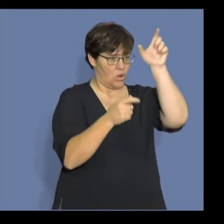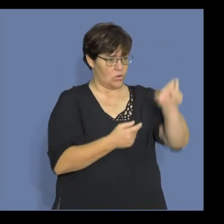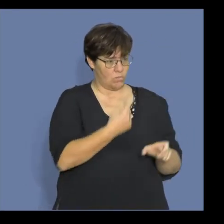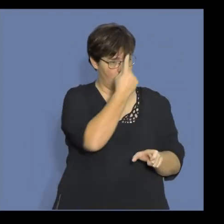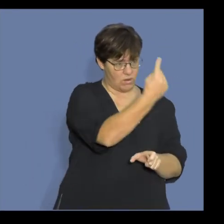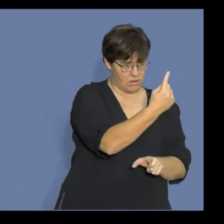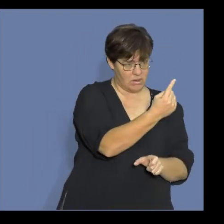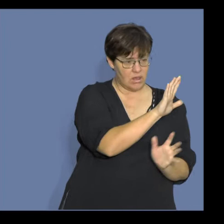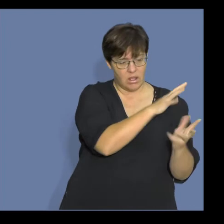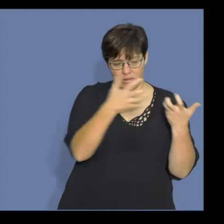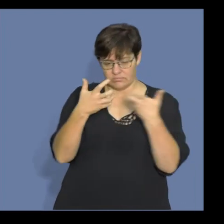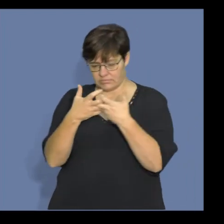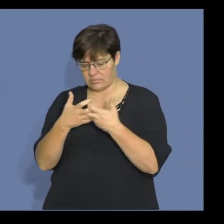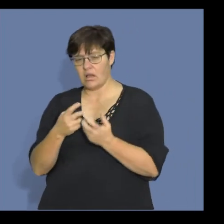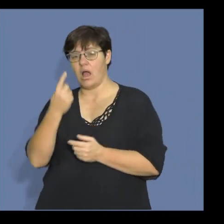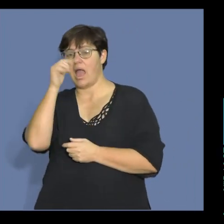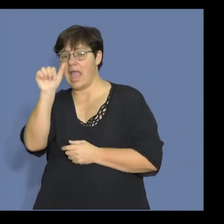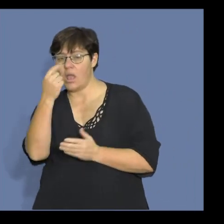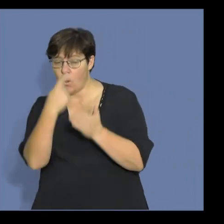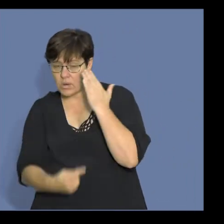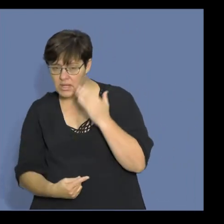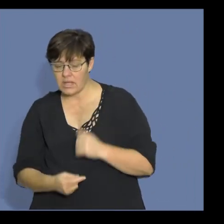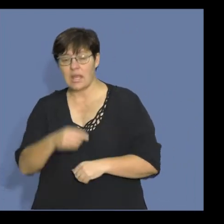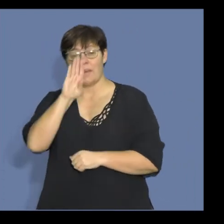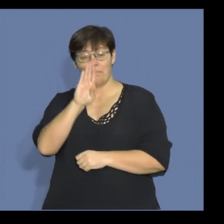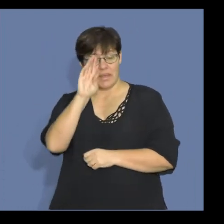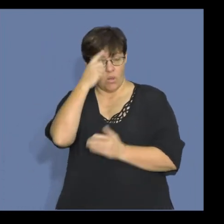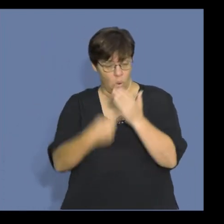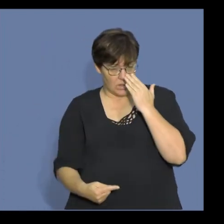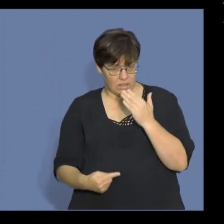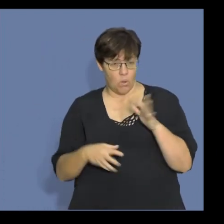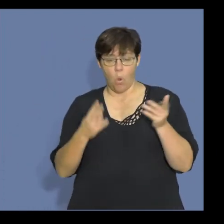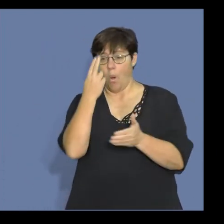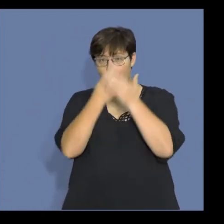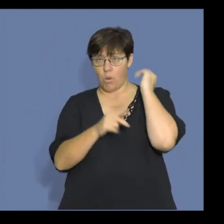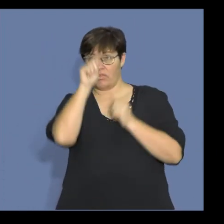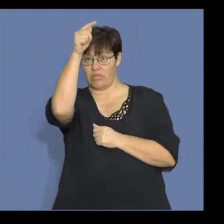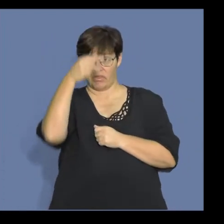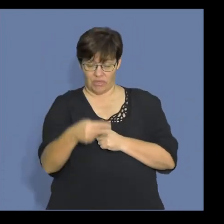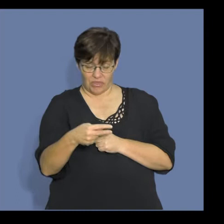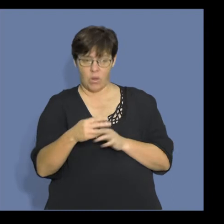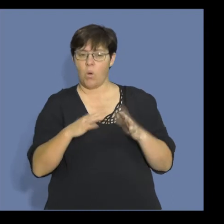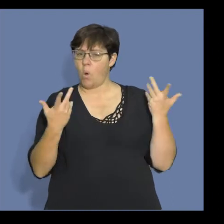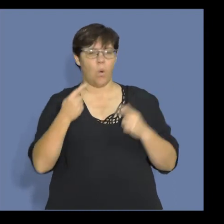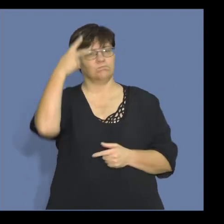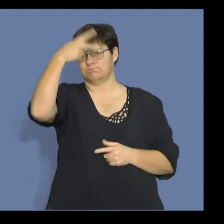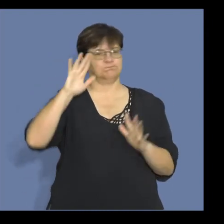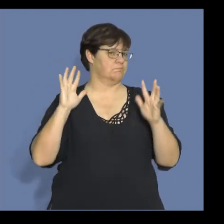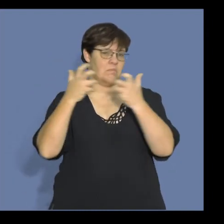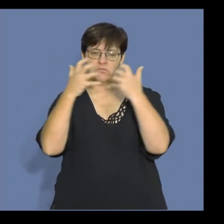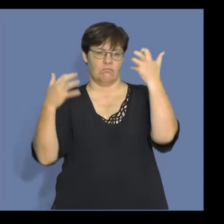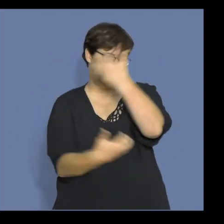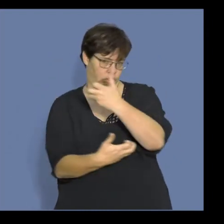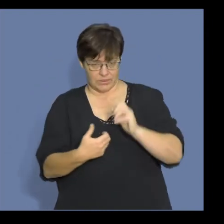1 applies to A only, B only, both A and B, or